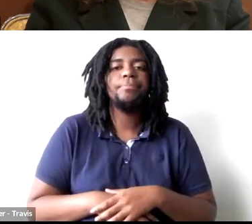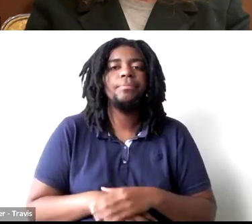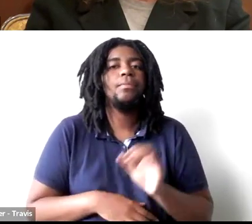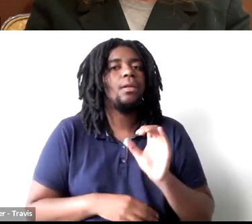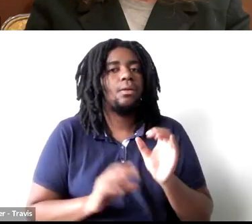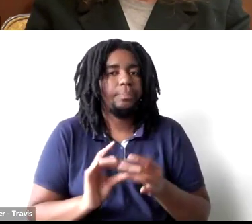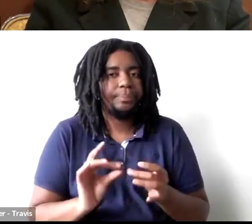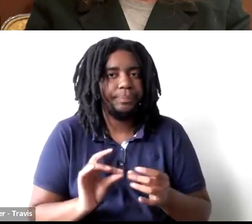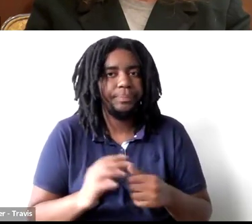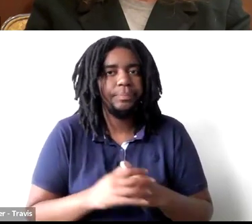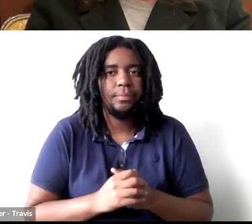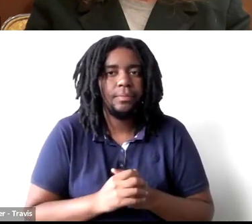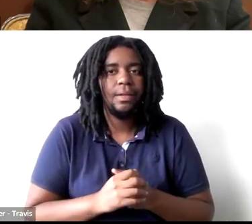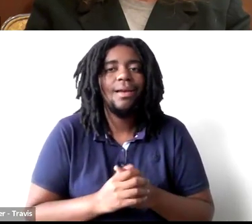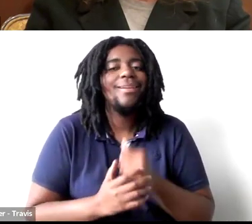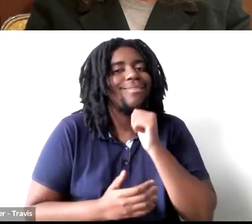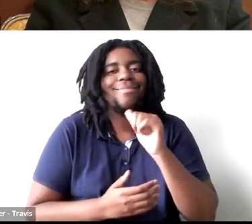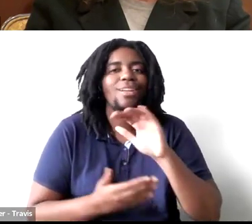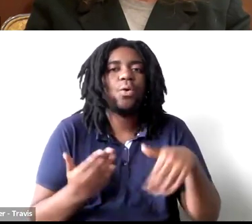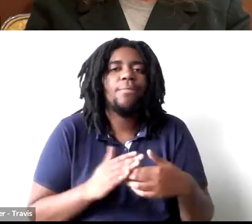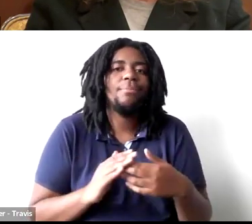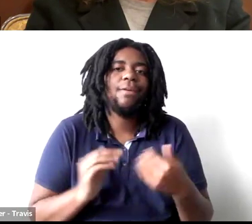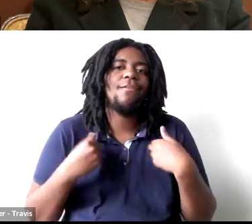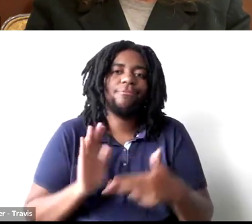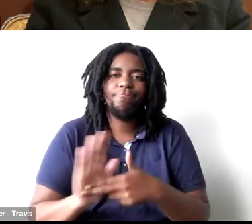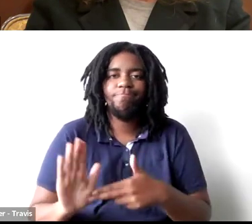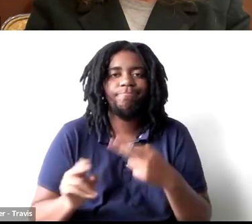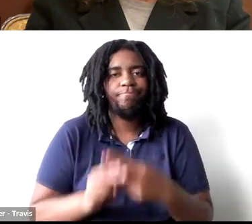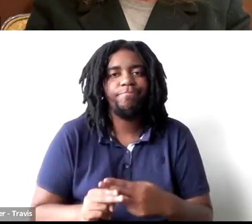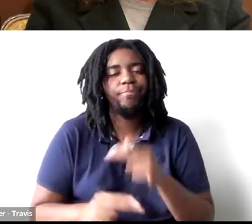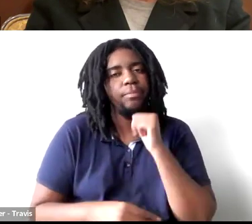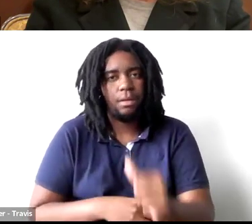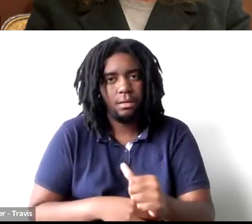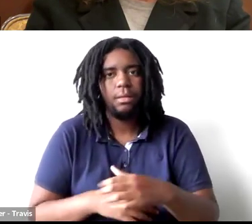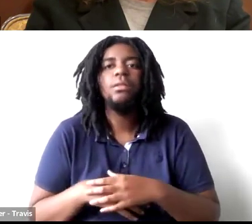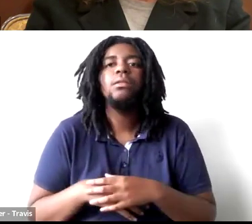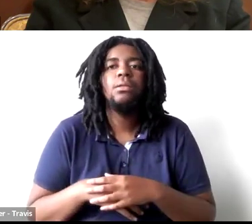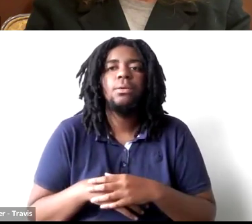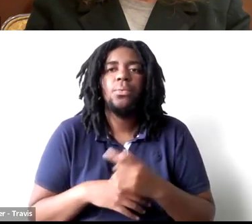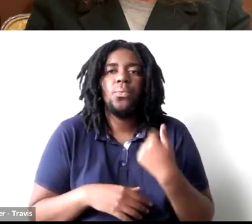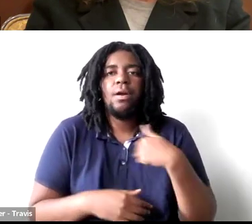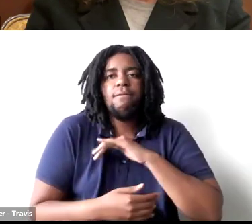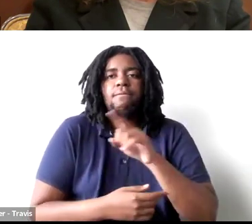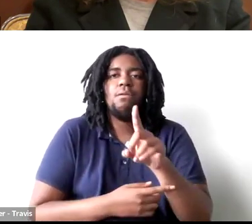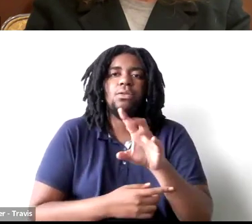someone chose to identify it. We have 172 profiles in our album, and we have